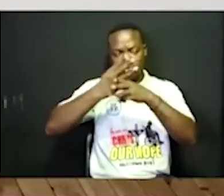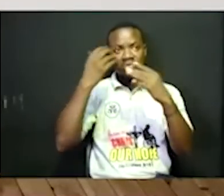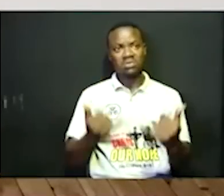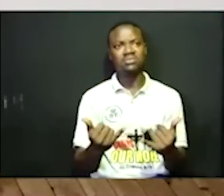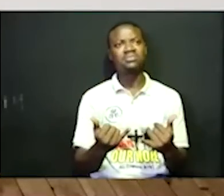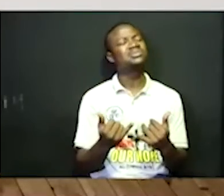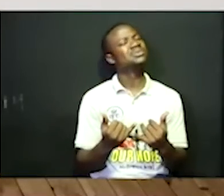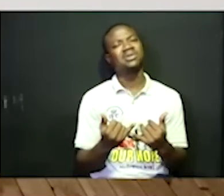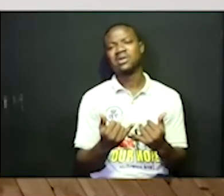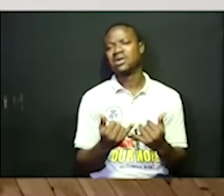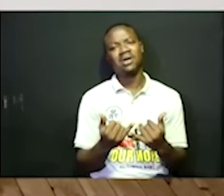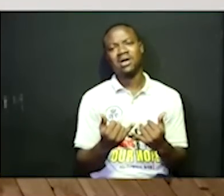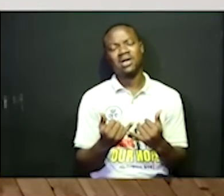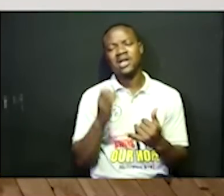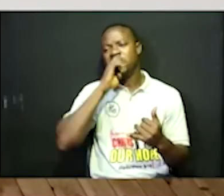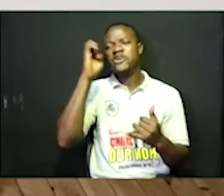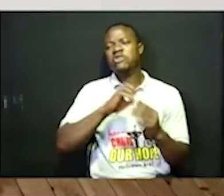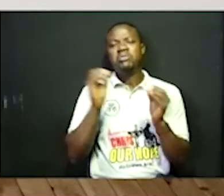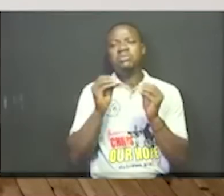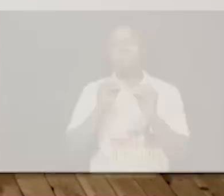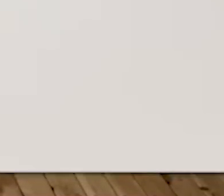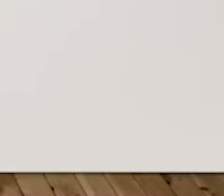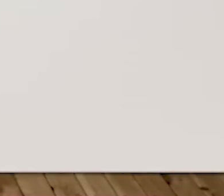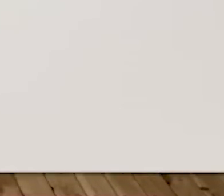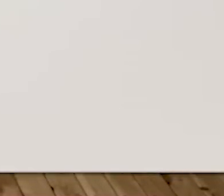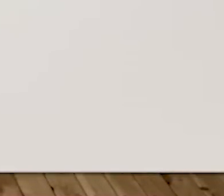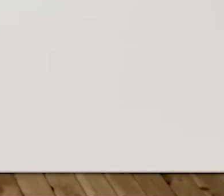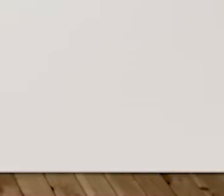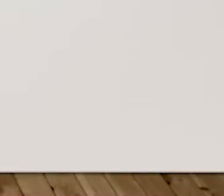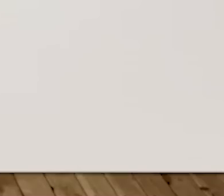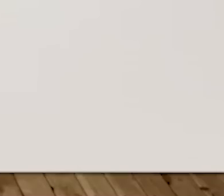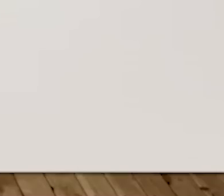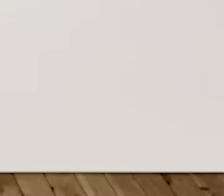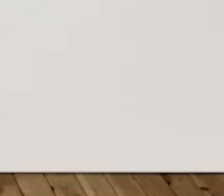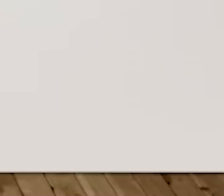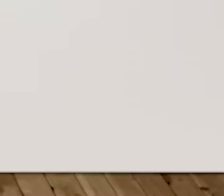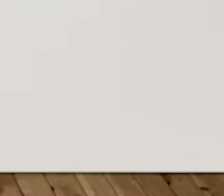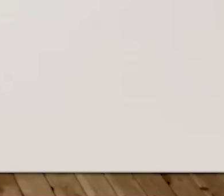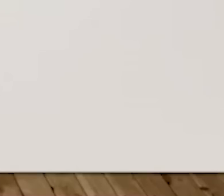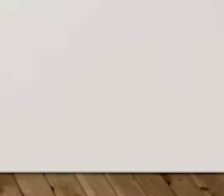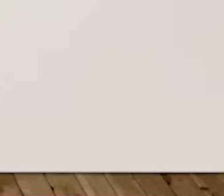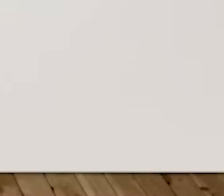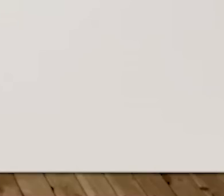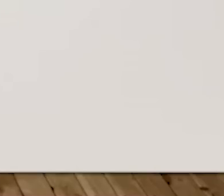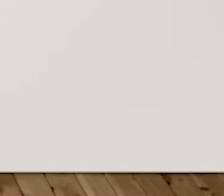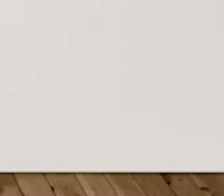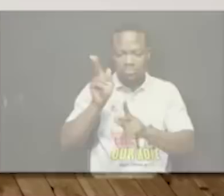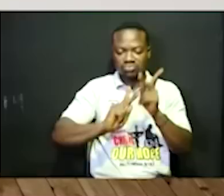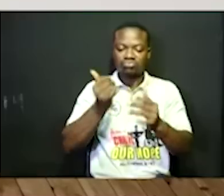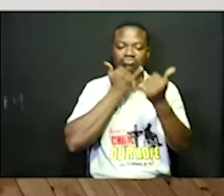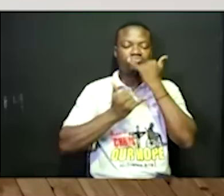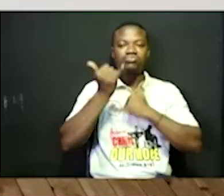it breeds evil and suffering. And it causes